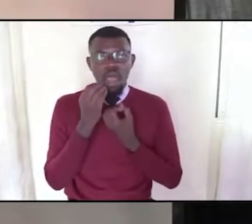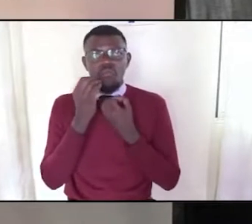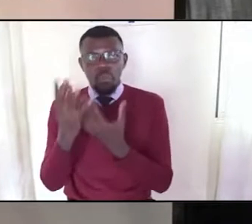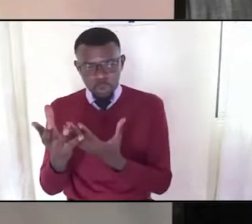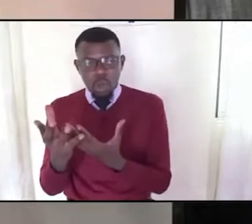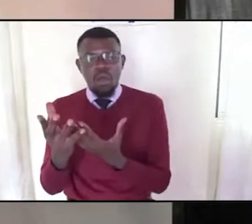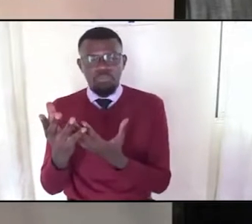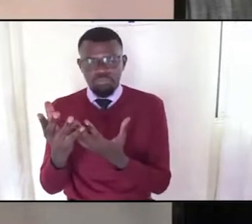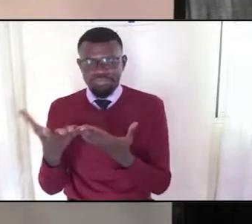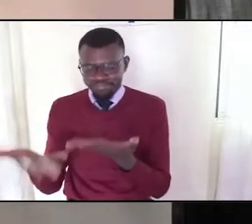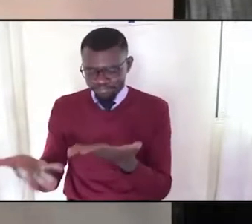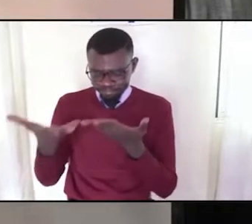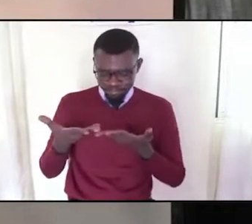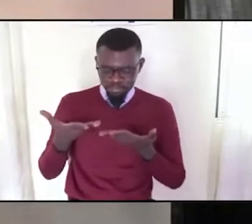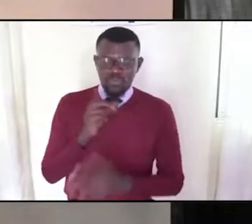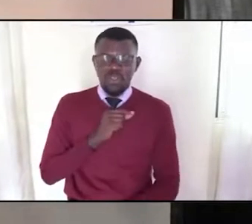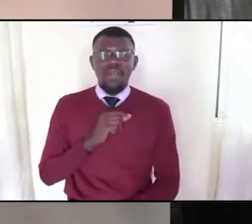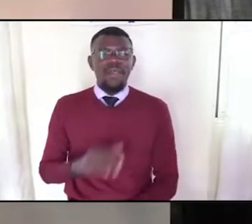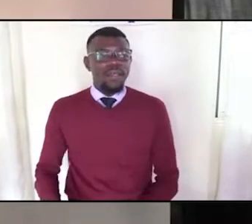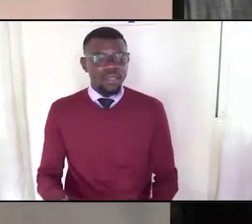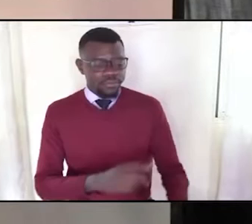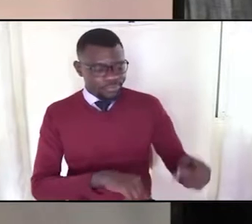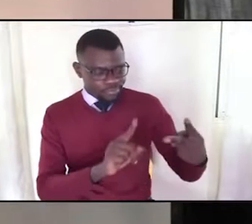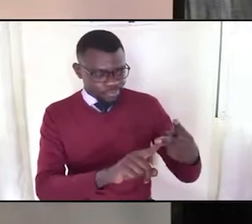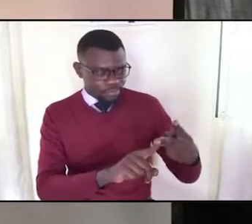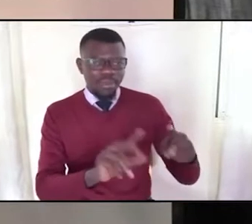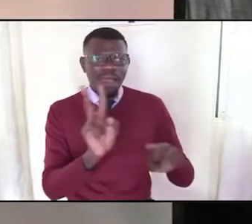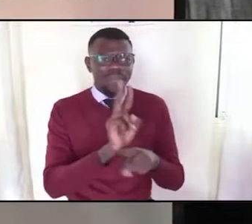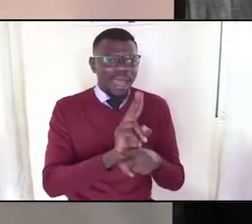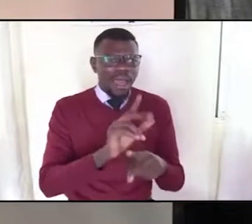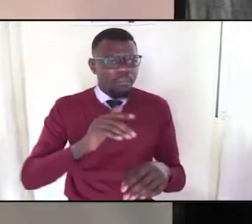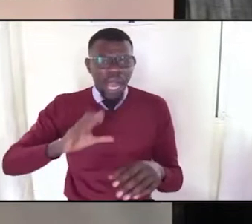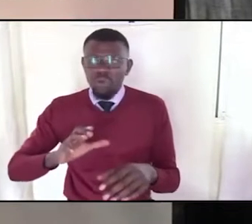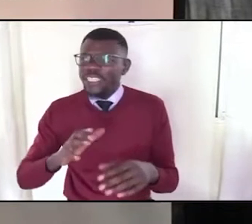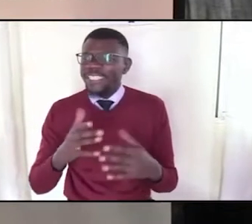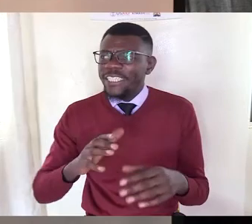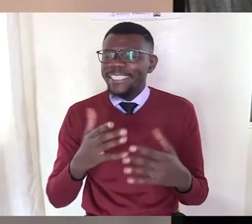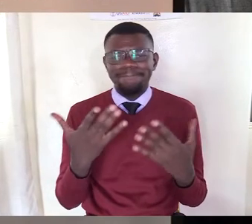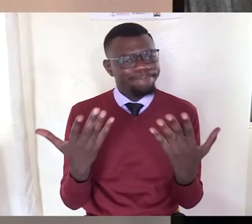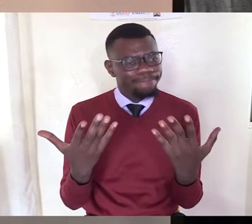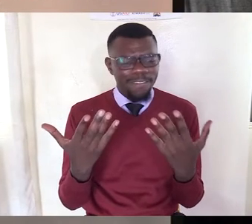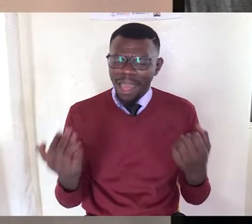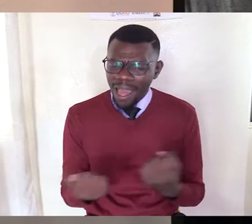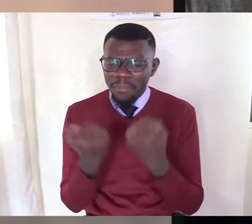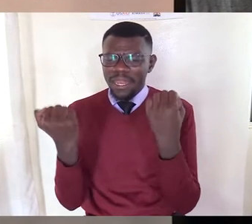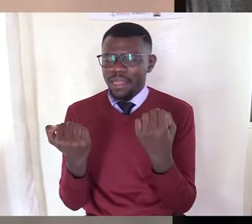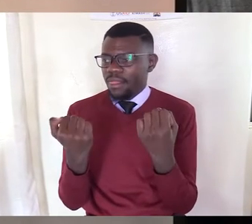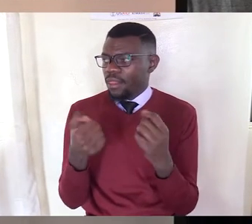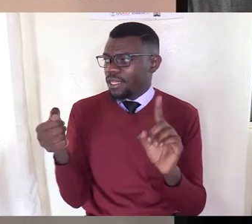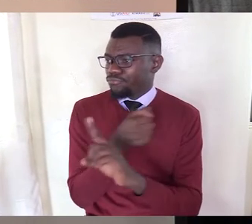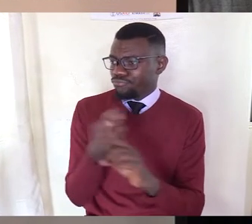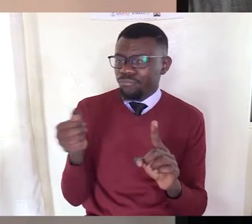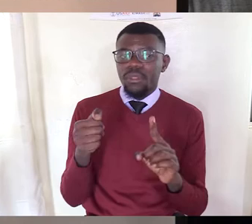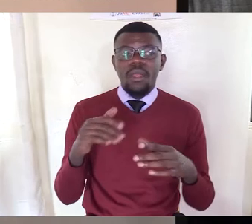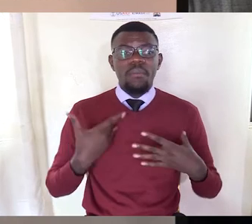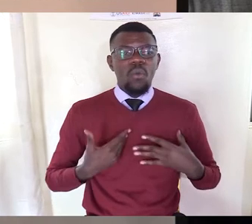came to our desk. Vihiga County was unprecedented and unexpected, hence